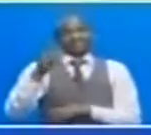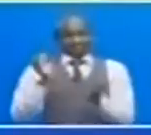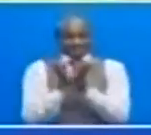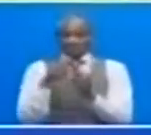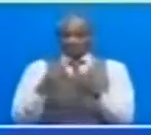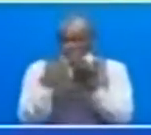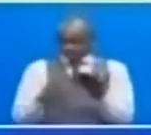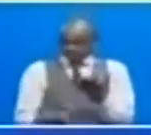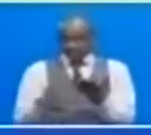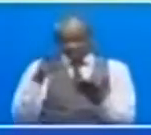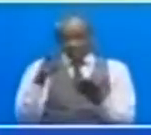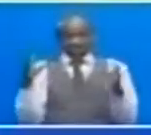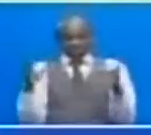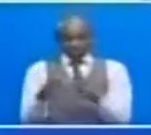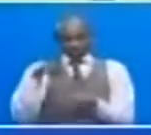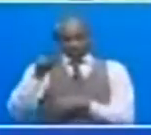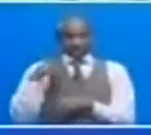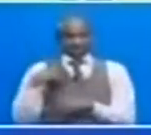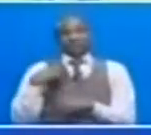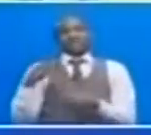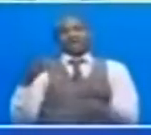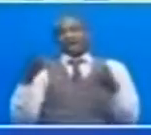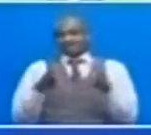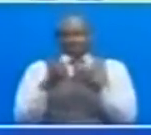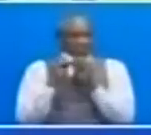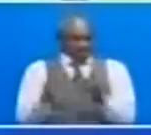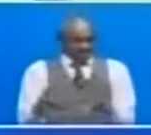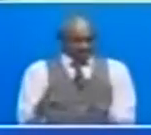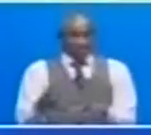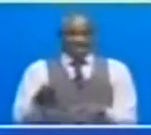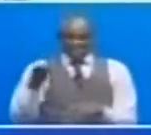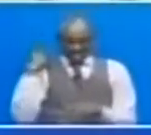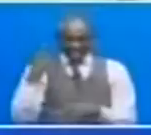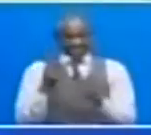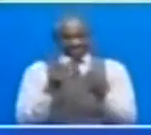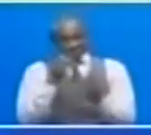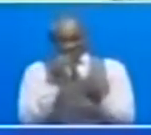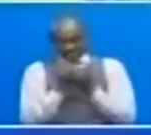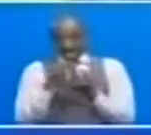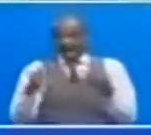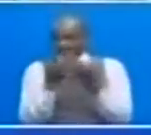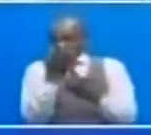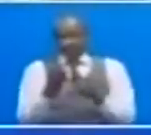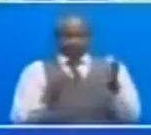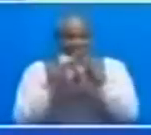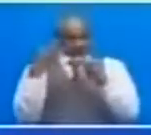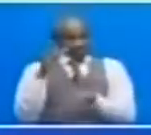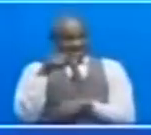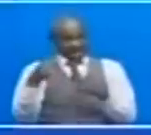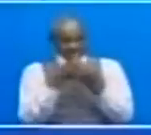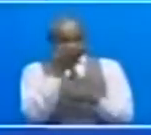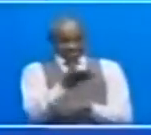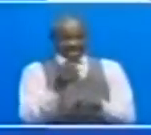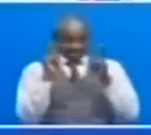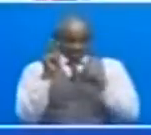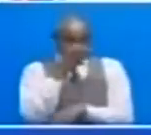been termed as the club grounds unavailability. After the last weekend win at the Dallas Sevens tournament, Stopfry Nakuru have been seeded top at